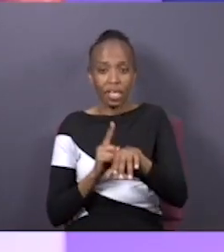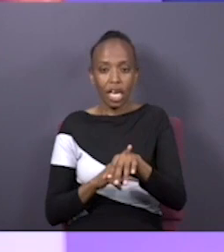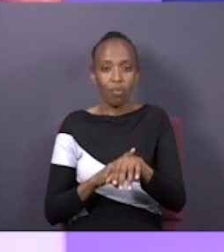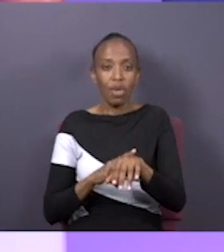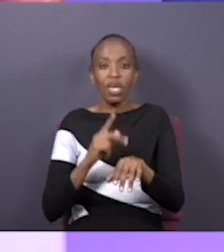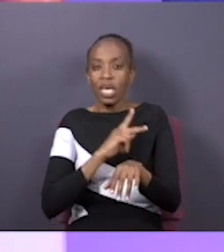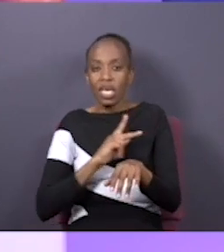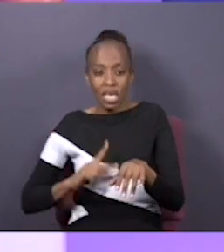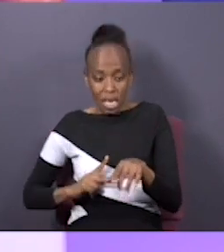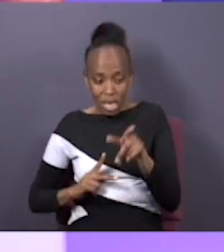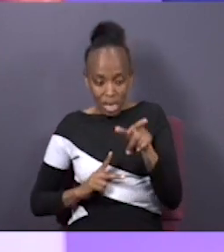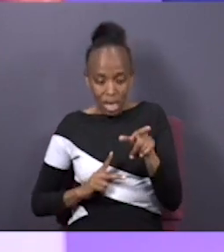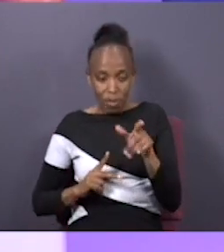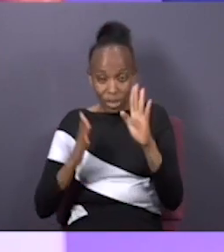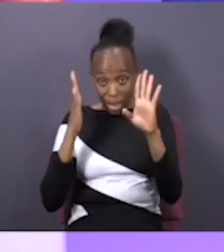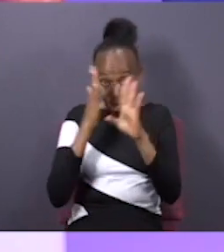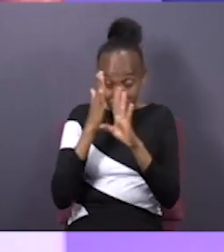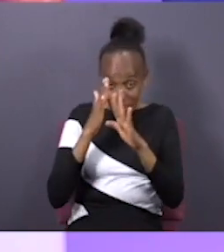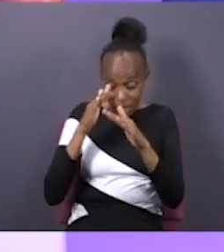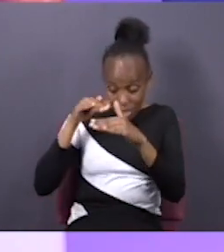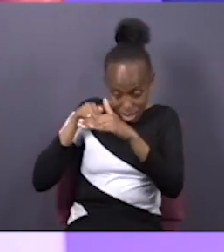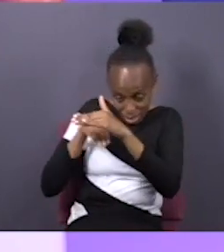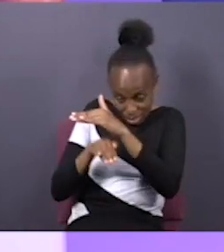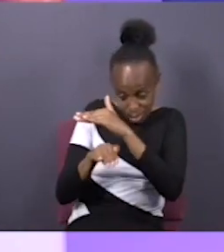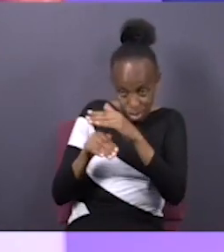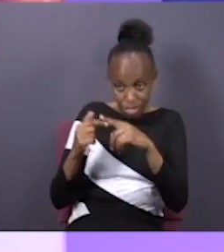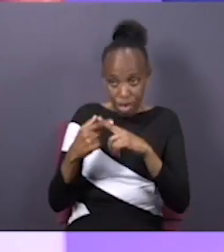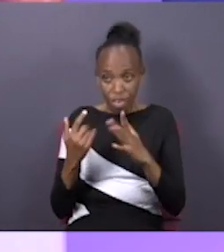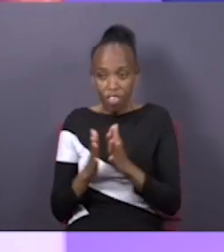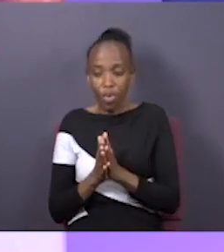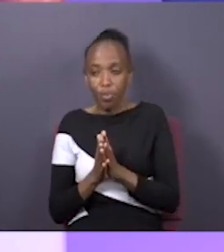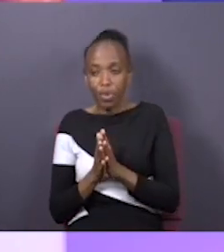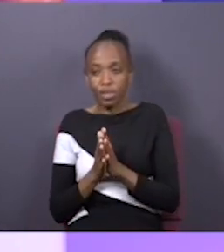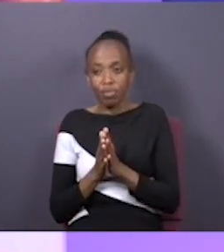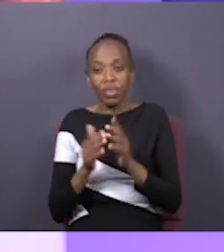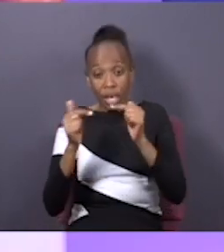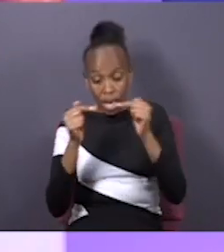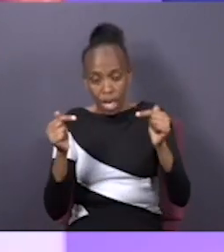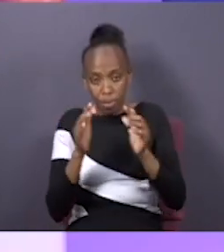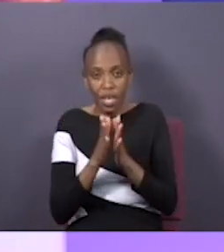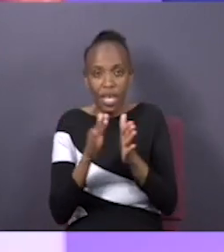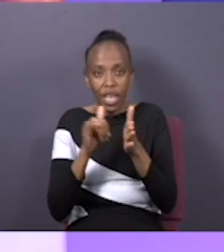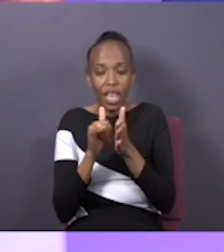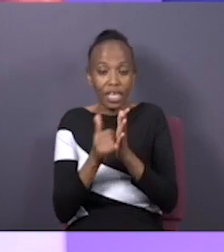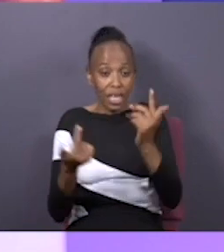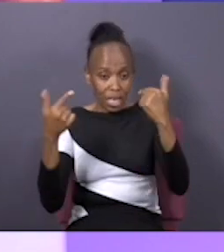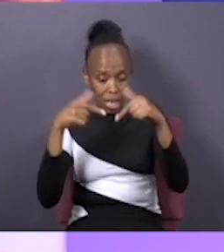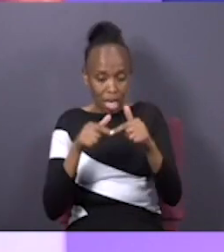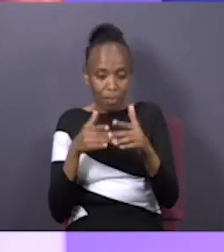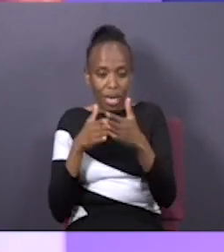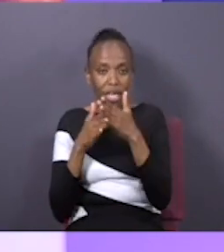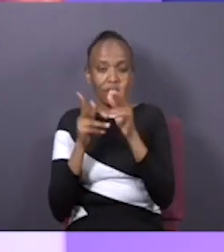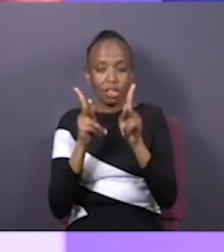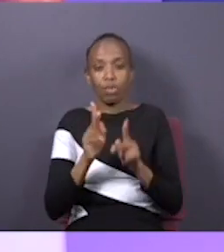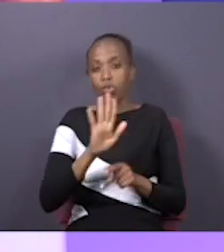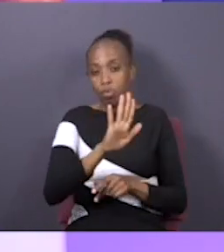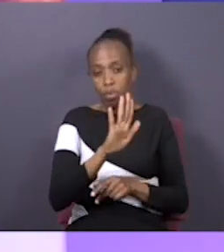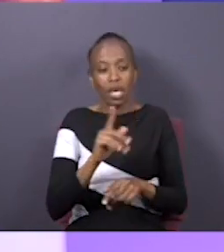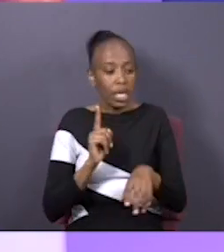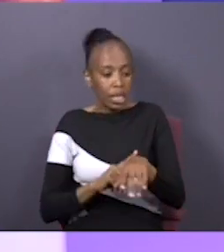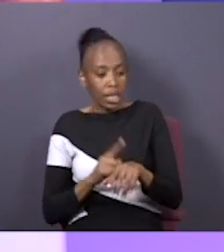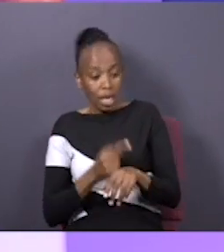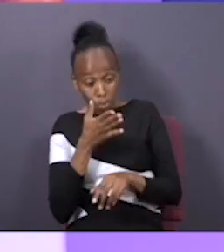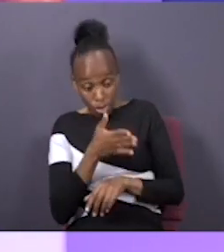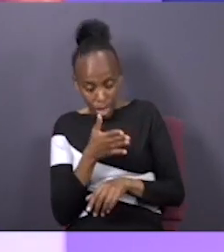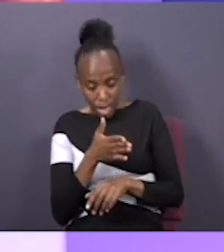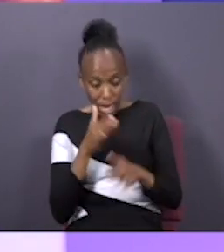when King Arthur was hiding in a cave from marauding enemies that had come against his people. While he